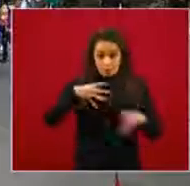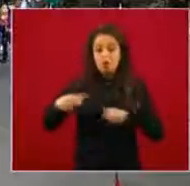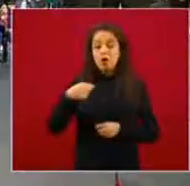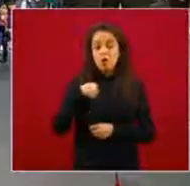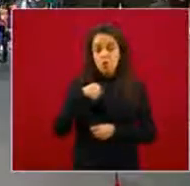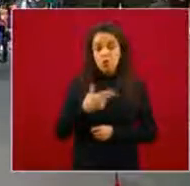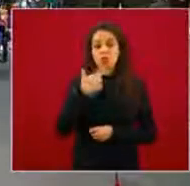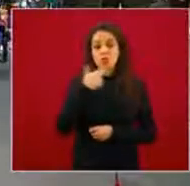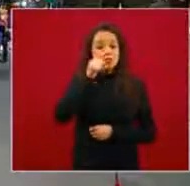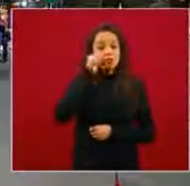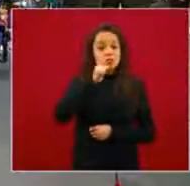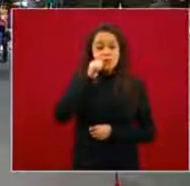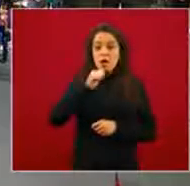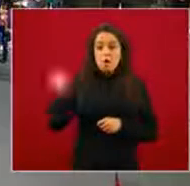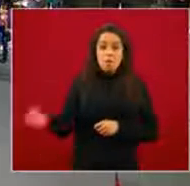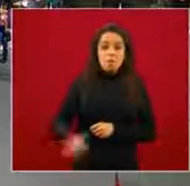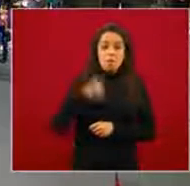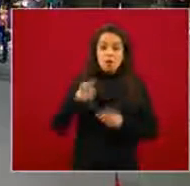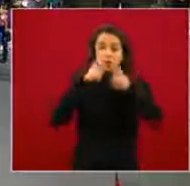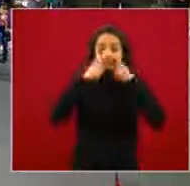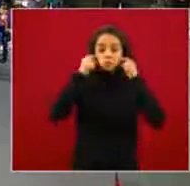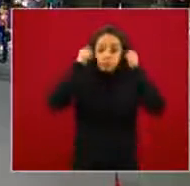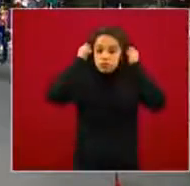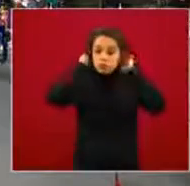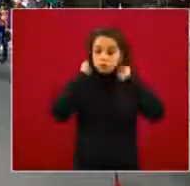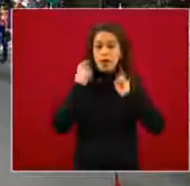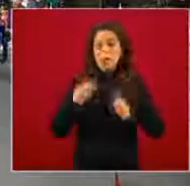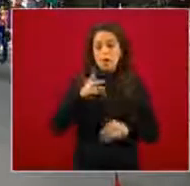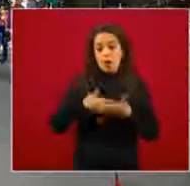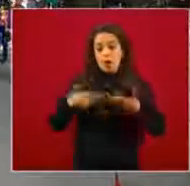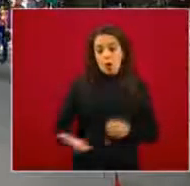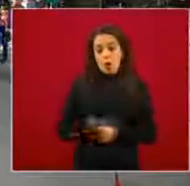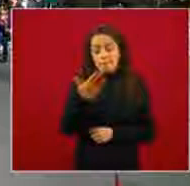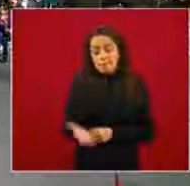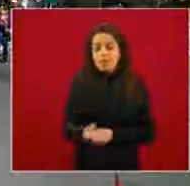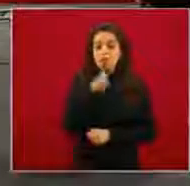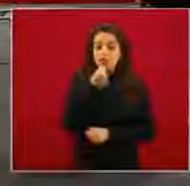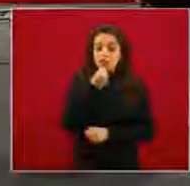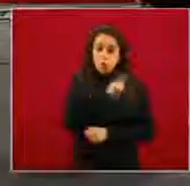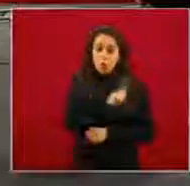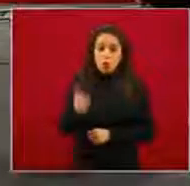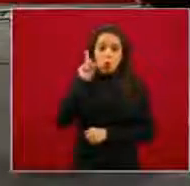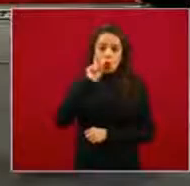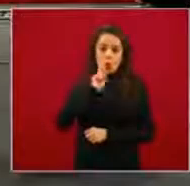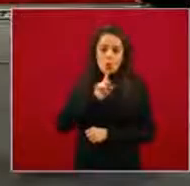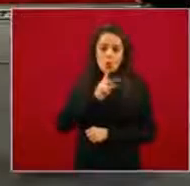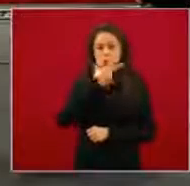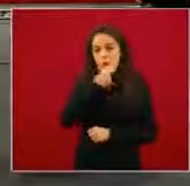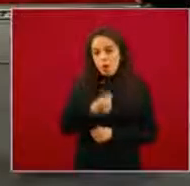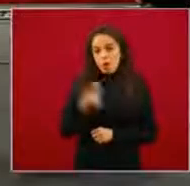pandemic, I've been wearing it. And I think if we are asking children to